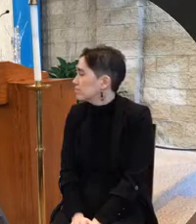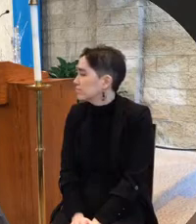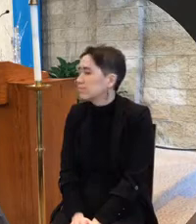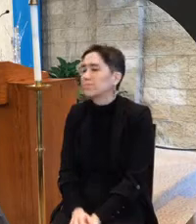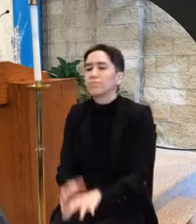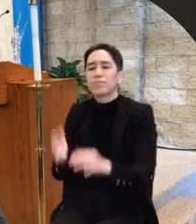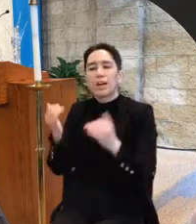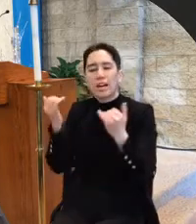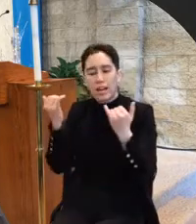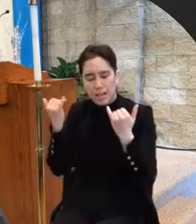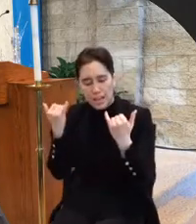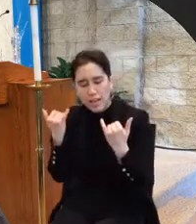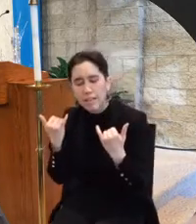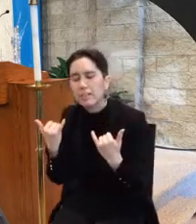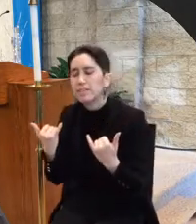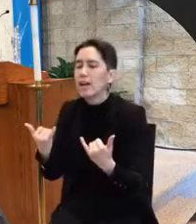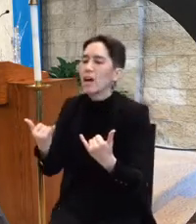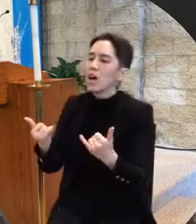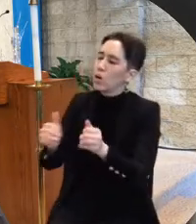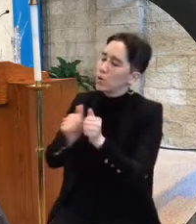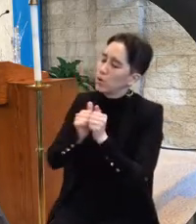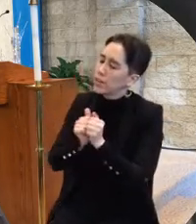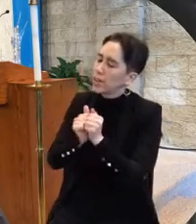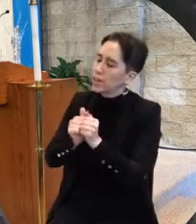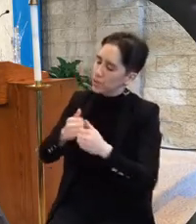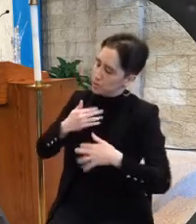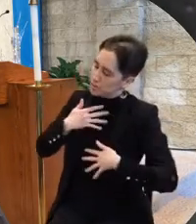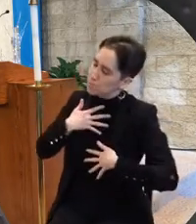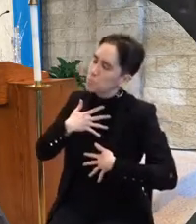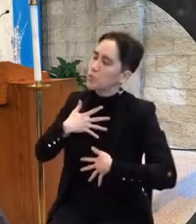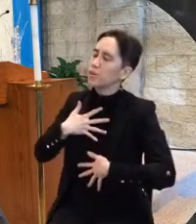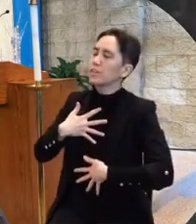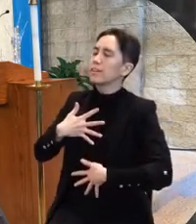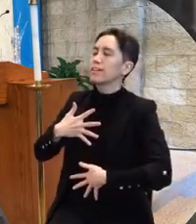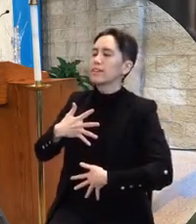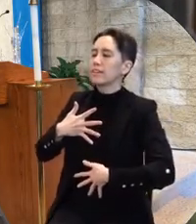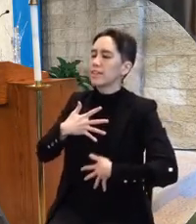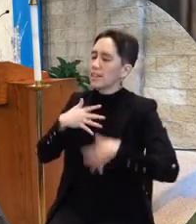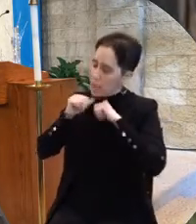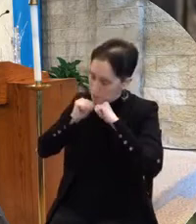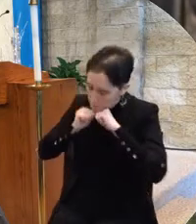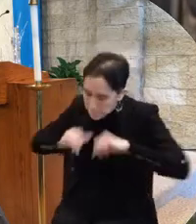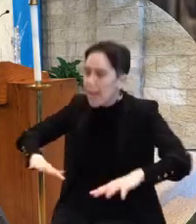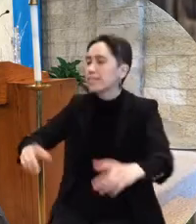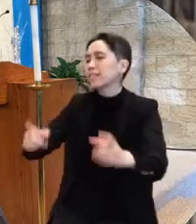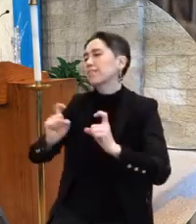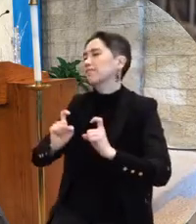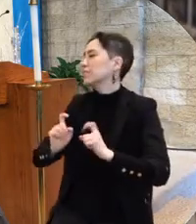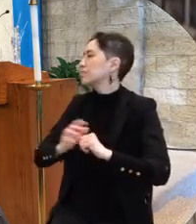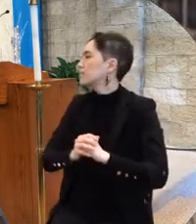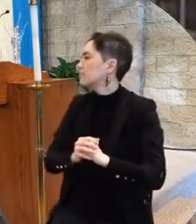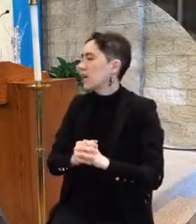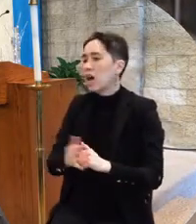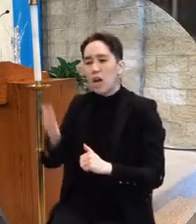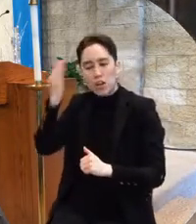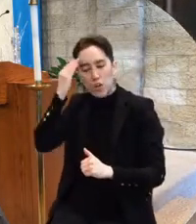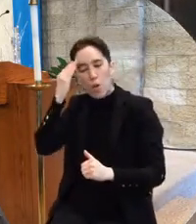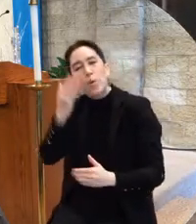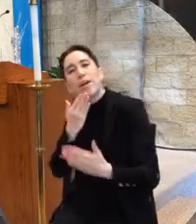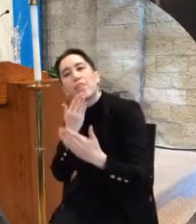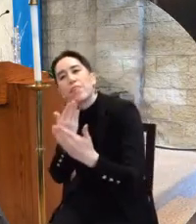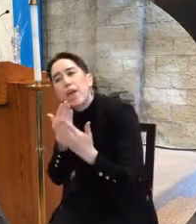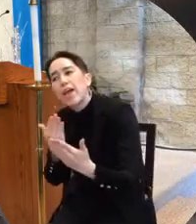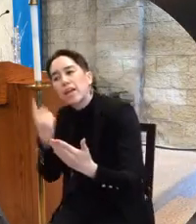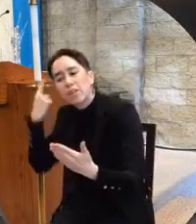So let us take a moment and just breathe and bless these gifts, knowing and giving thanks for that law